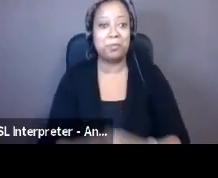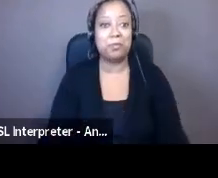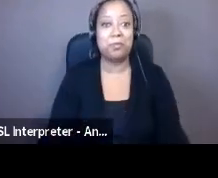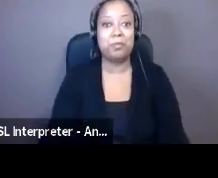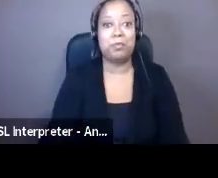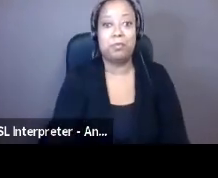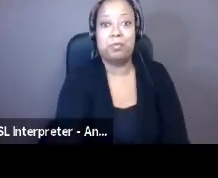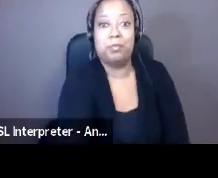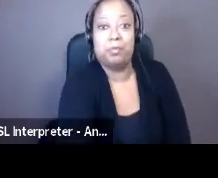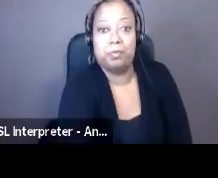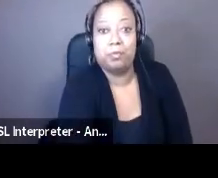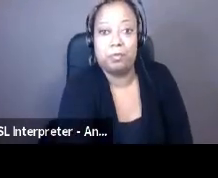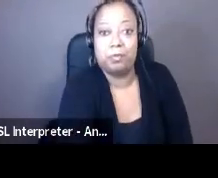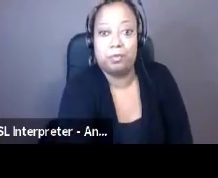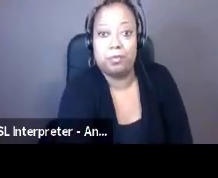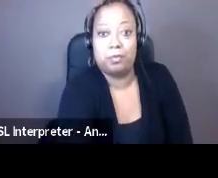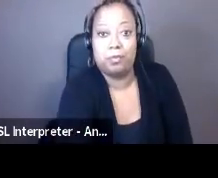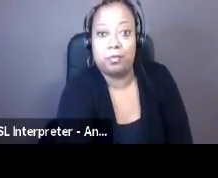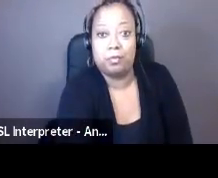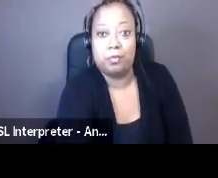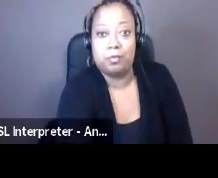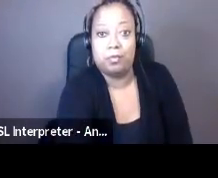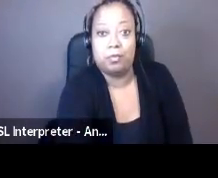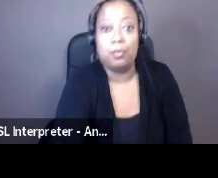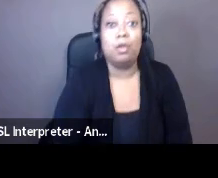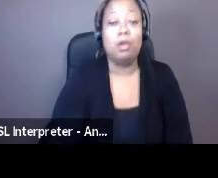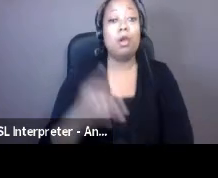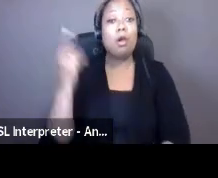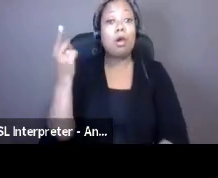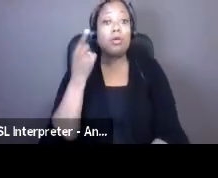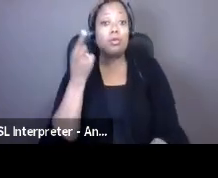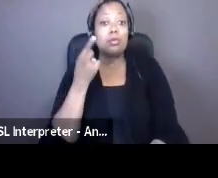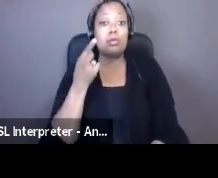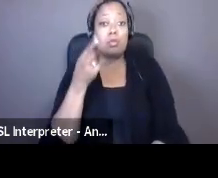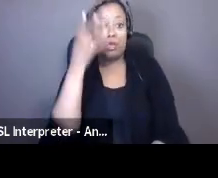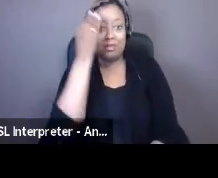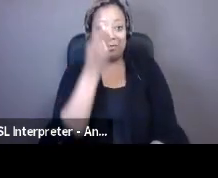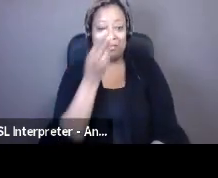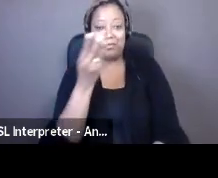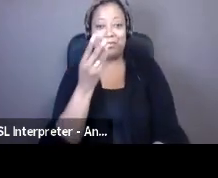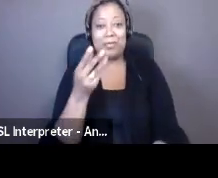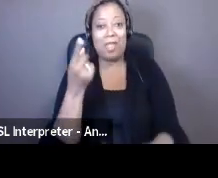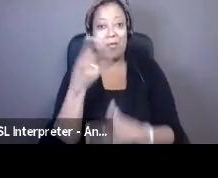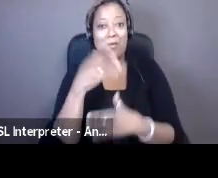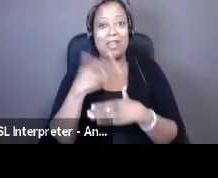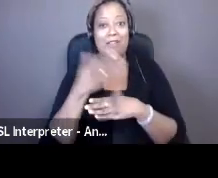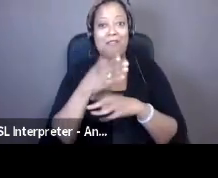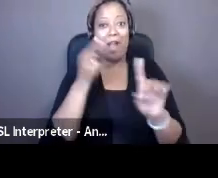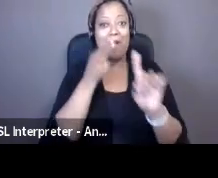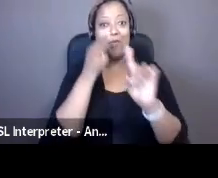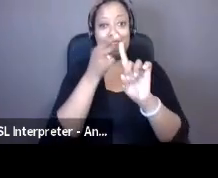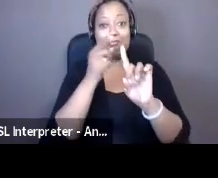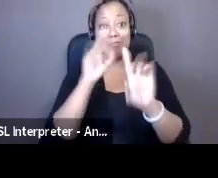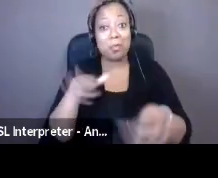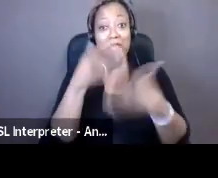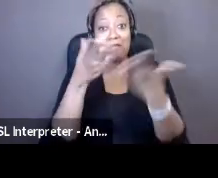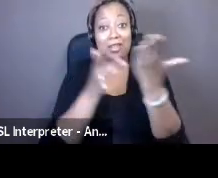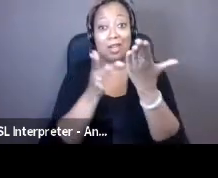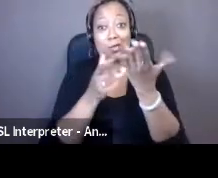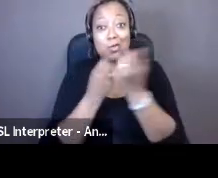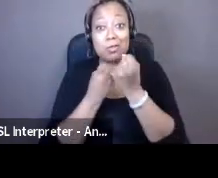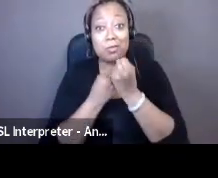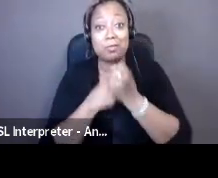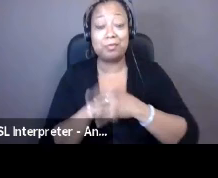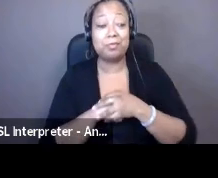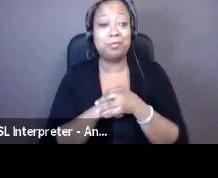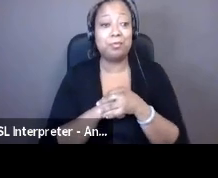I also want to mention that one of our missions at Paralyzed Veterans of America is we do provide technical assistance,